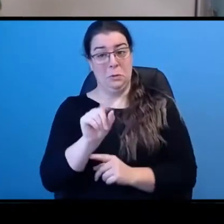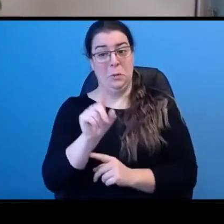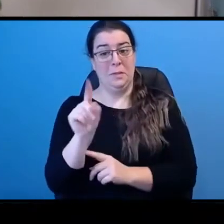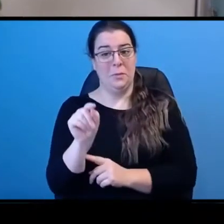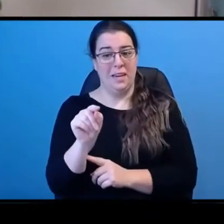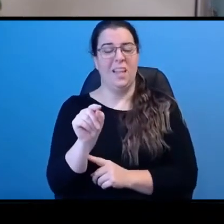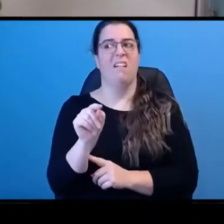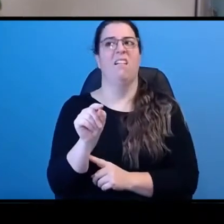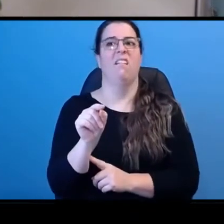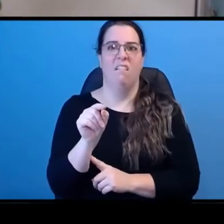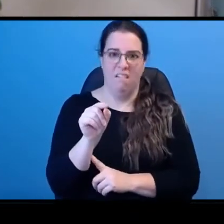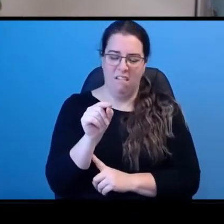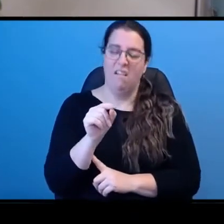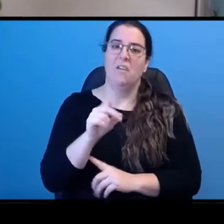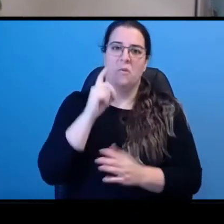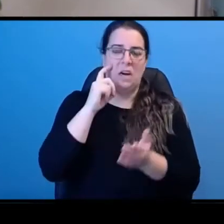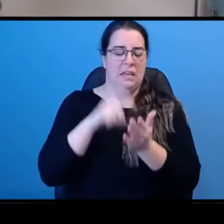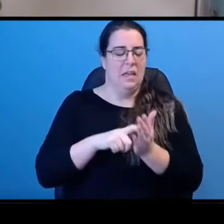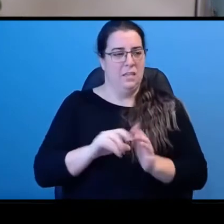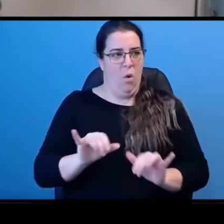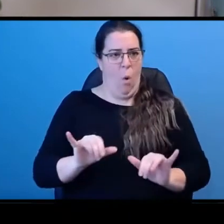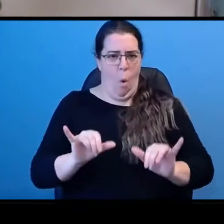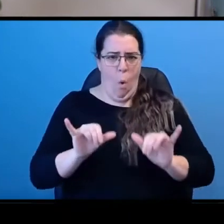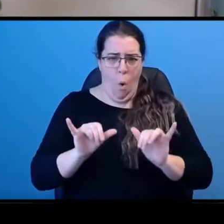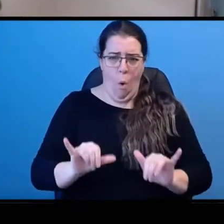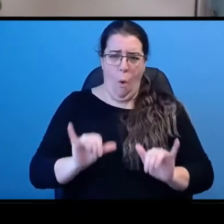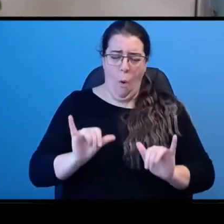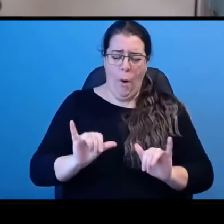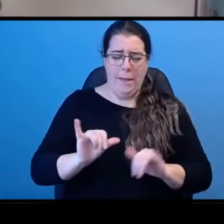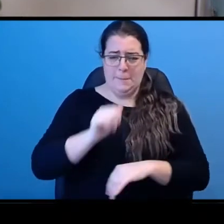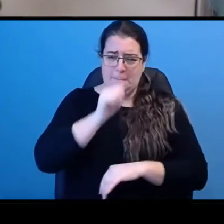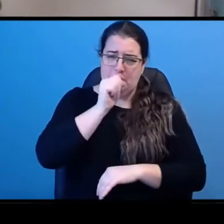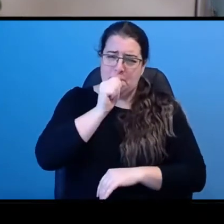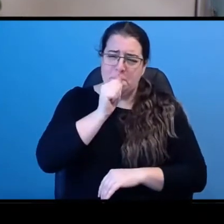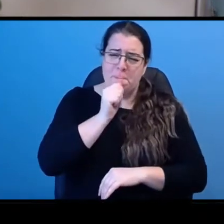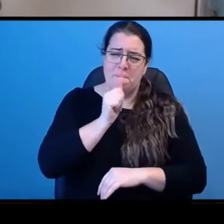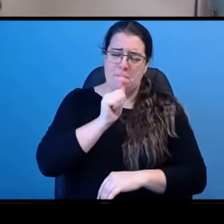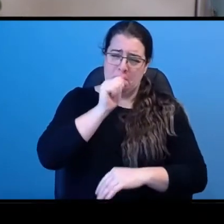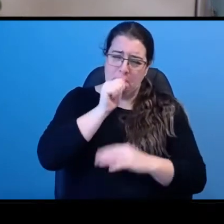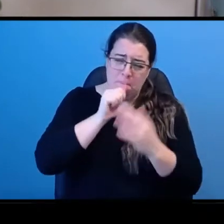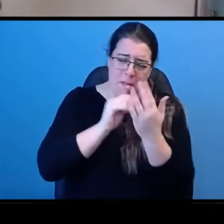in terms of making art and